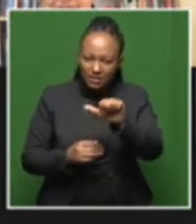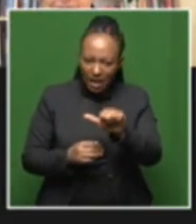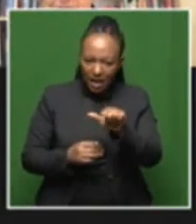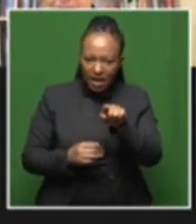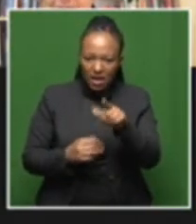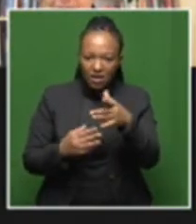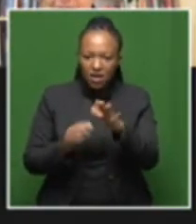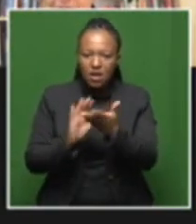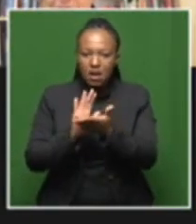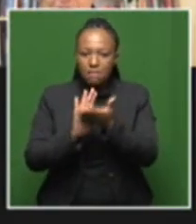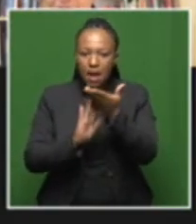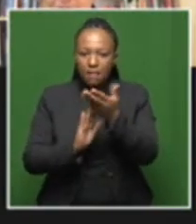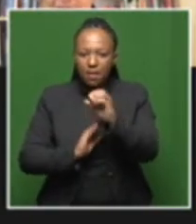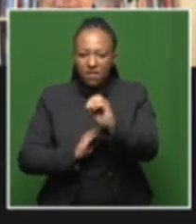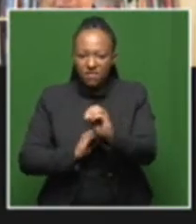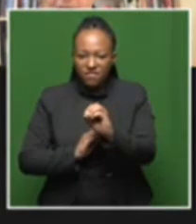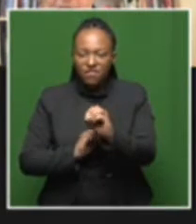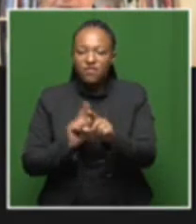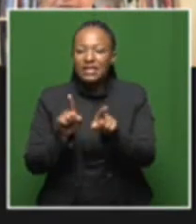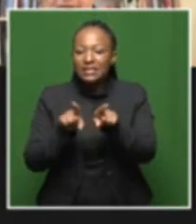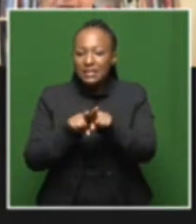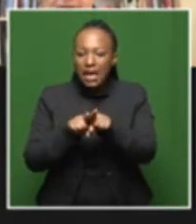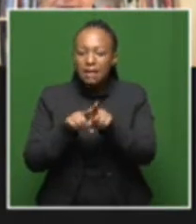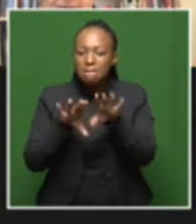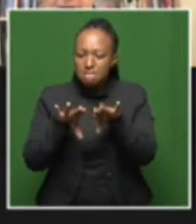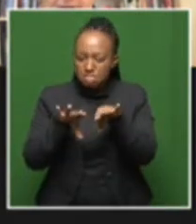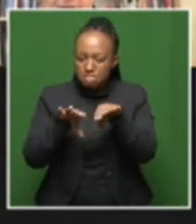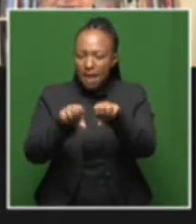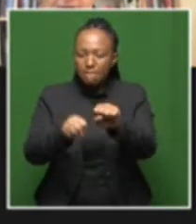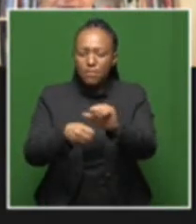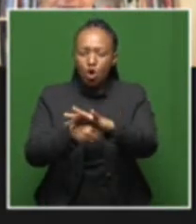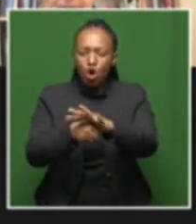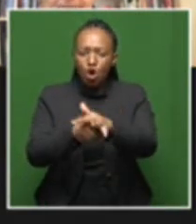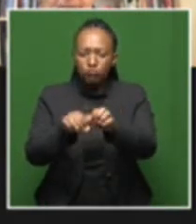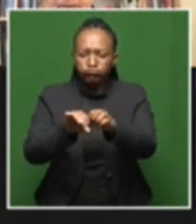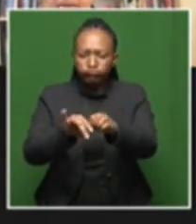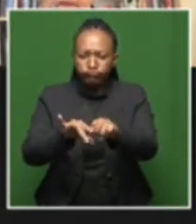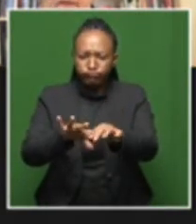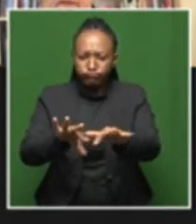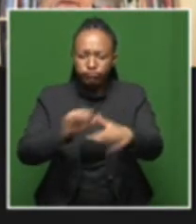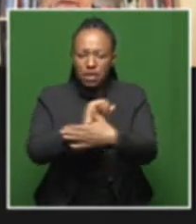and at the moment, almost dominating all the infections in the country. Yeah.